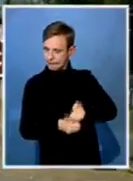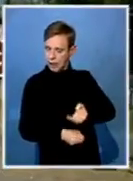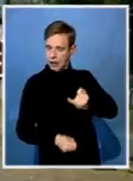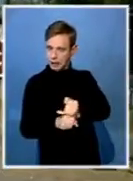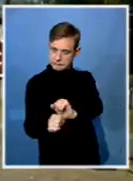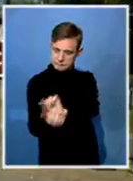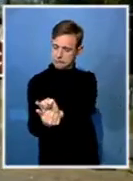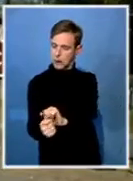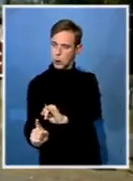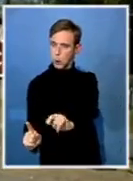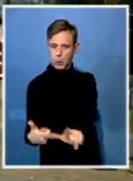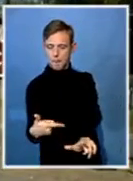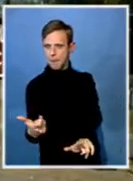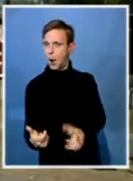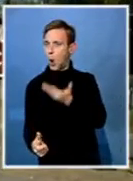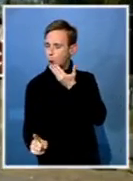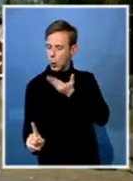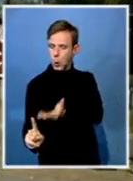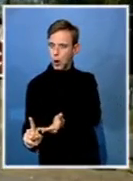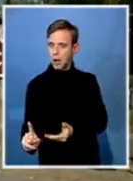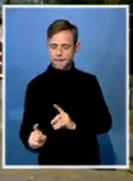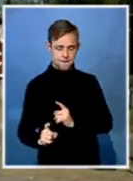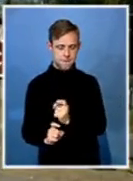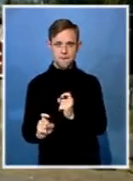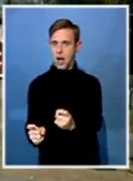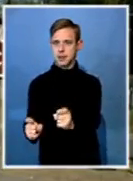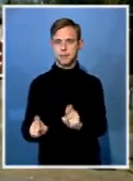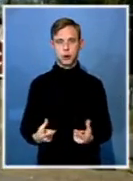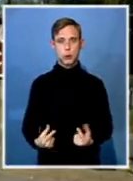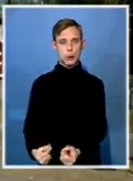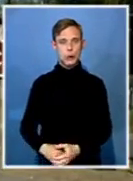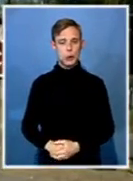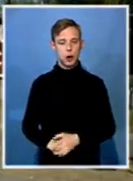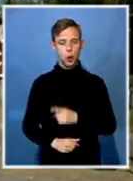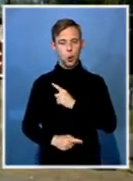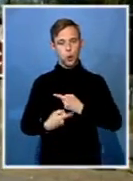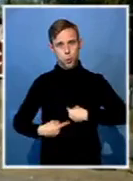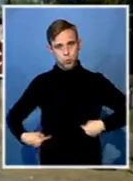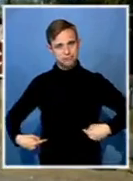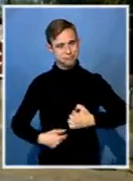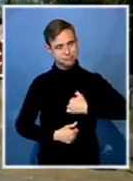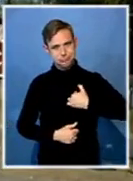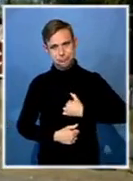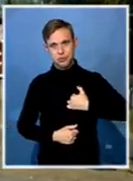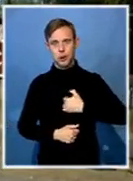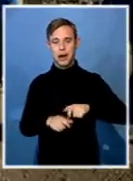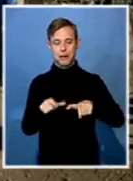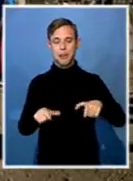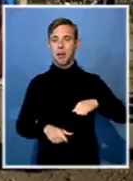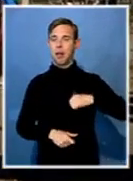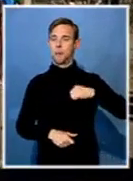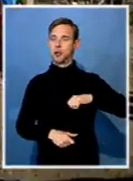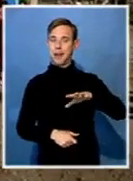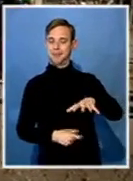justice delayed is justice denied. We condemn the act and we wish to convey our heartfelt condolences to the family, the people of Raymond Mhlaba Municipality and the people of Eastern